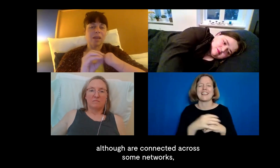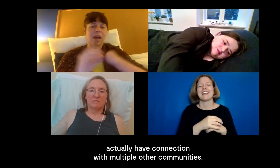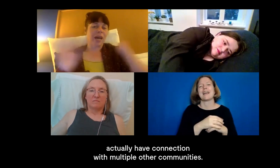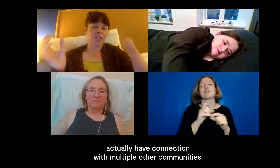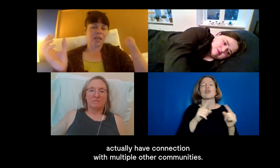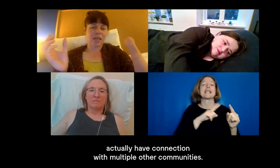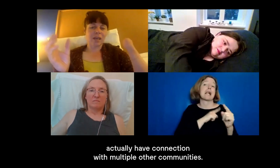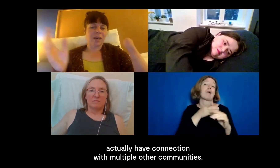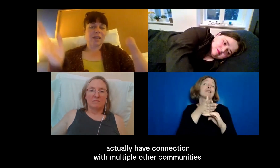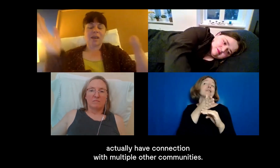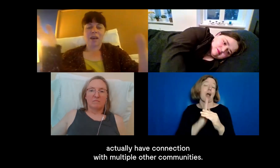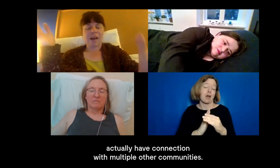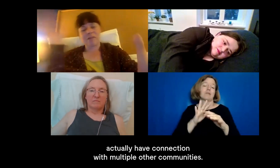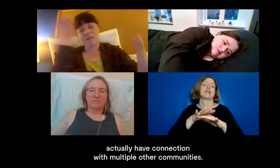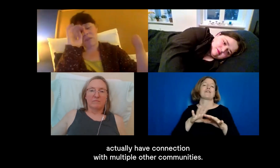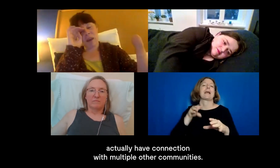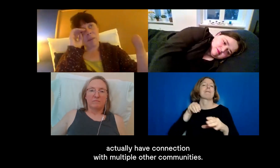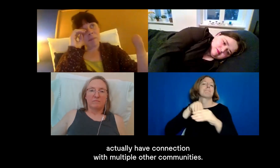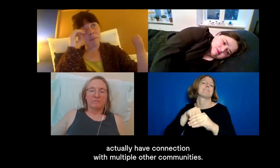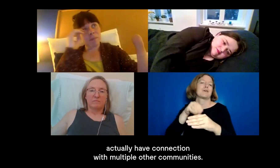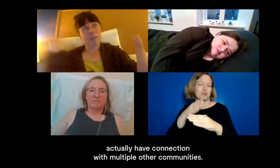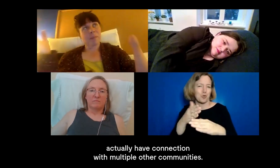networks, actually have